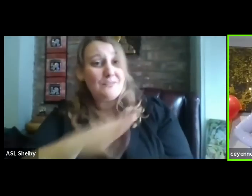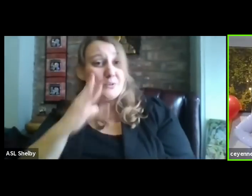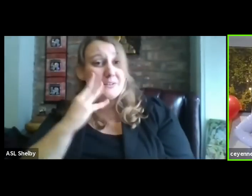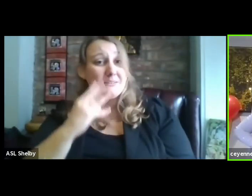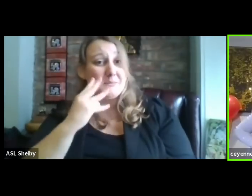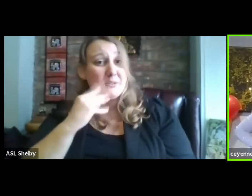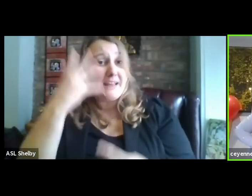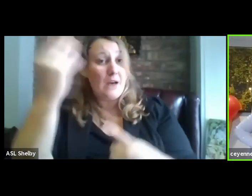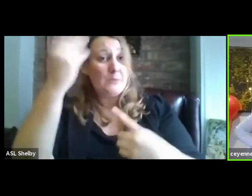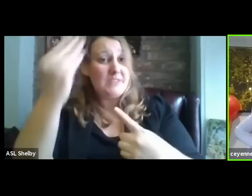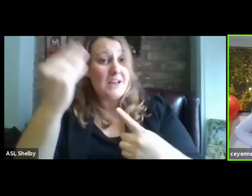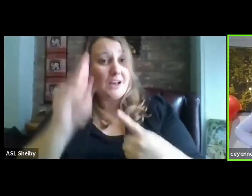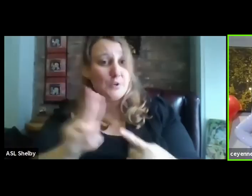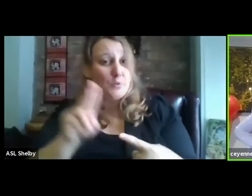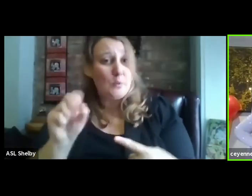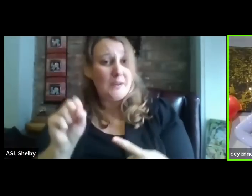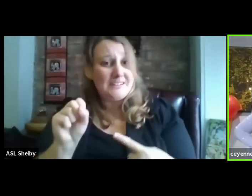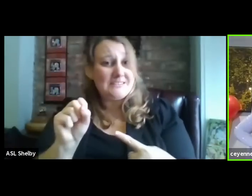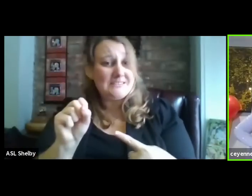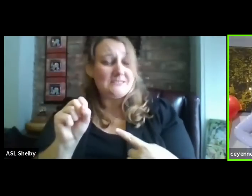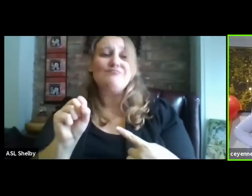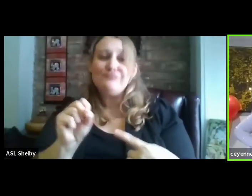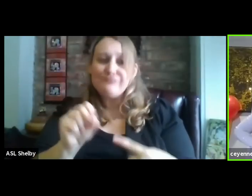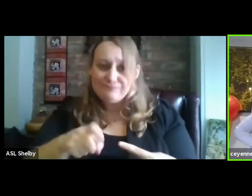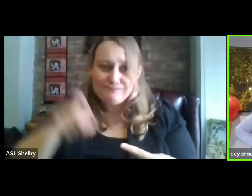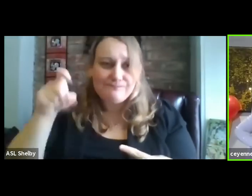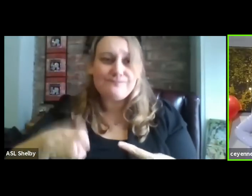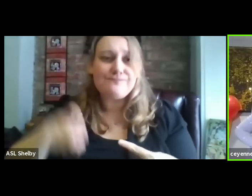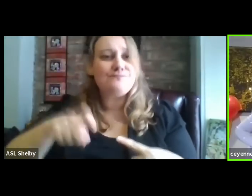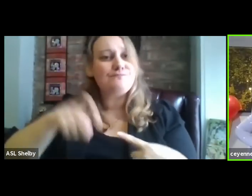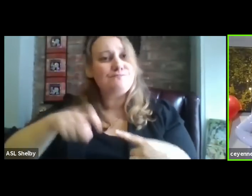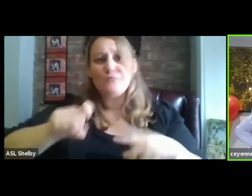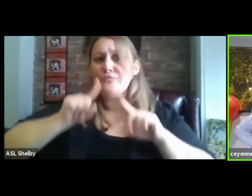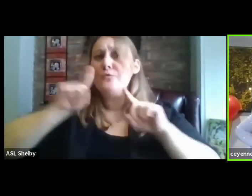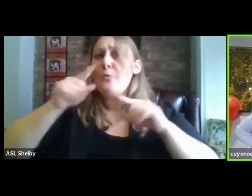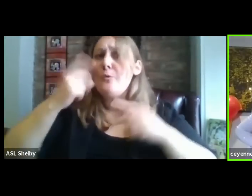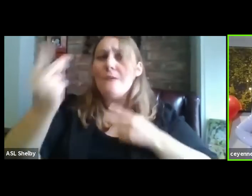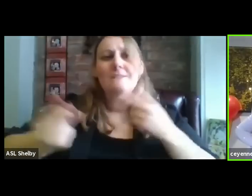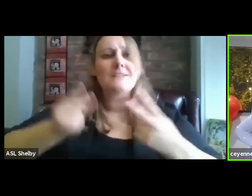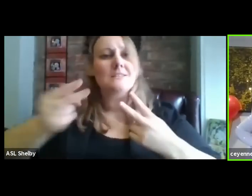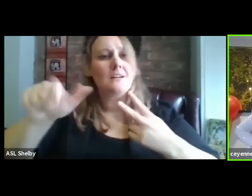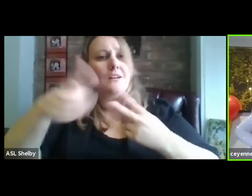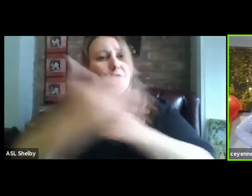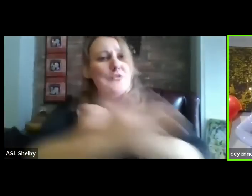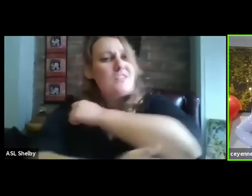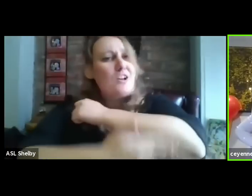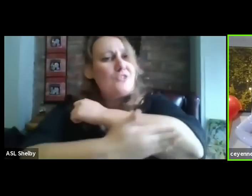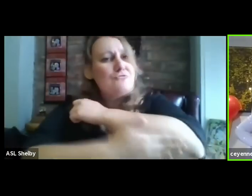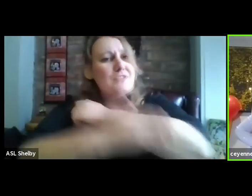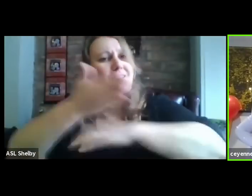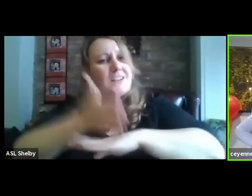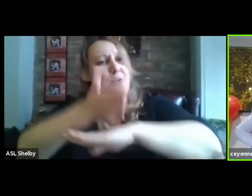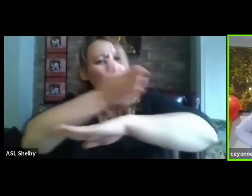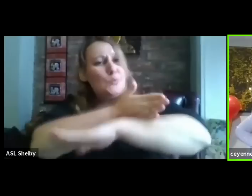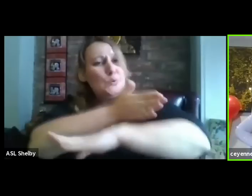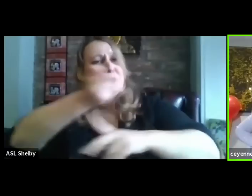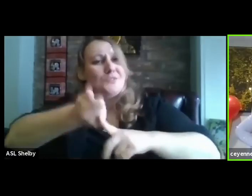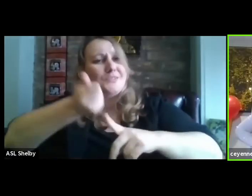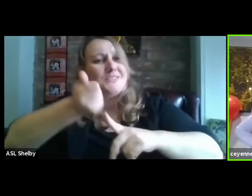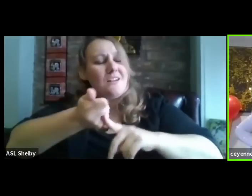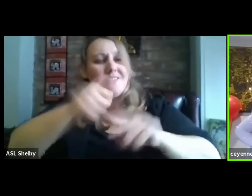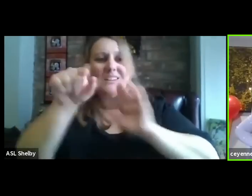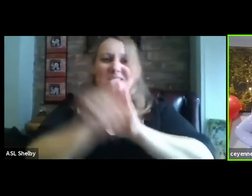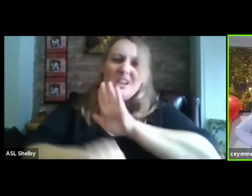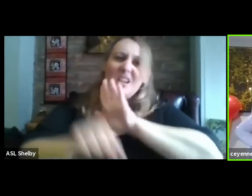you use your hold'em. Take your ass to another country. Do something better with yourself. Instead of being negative,